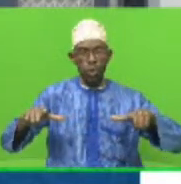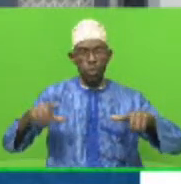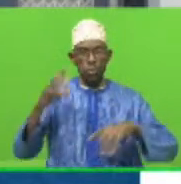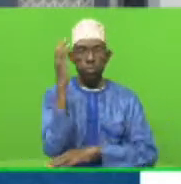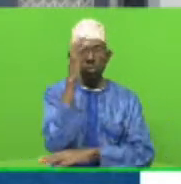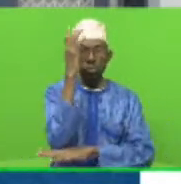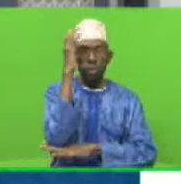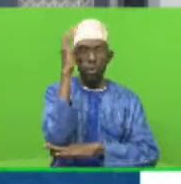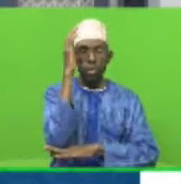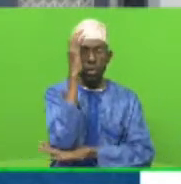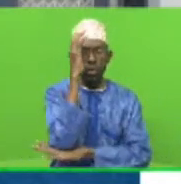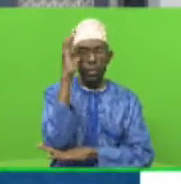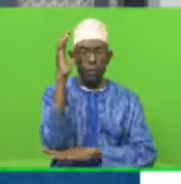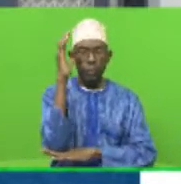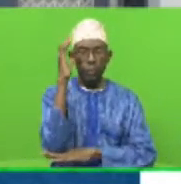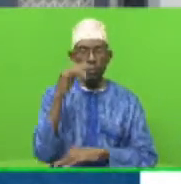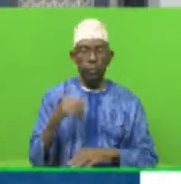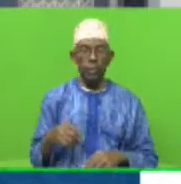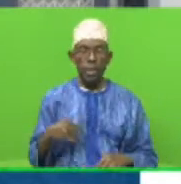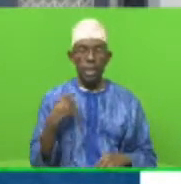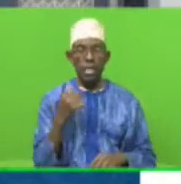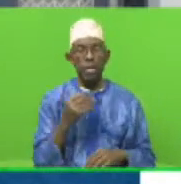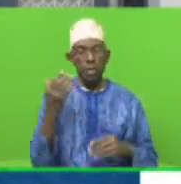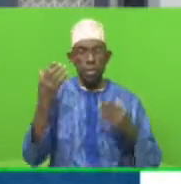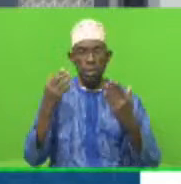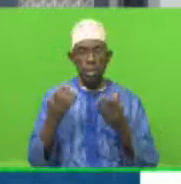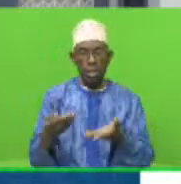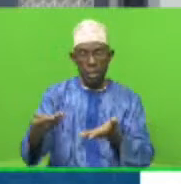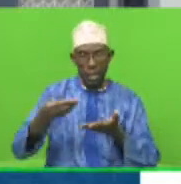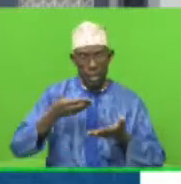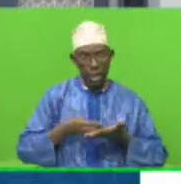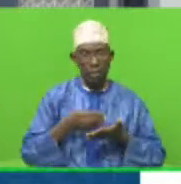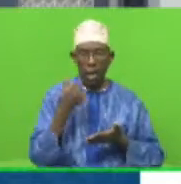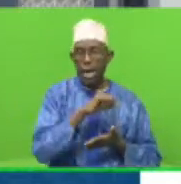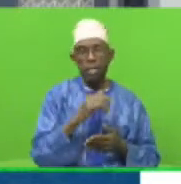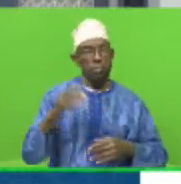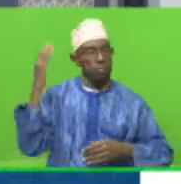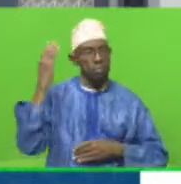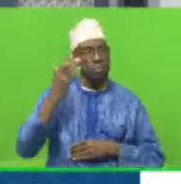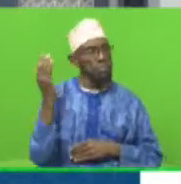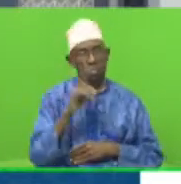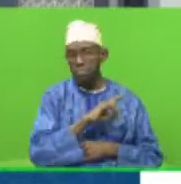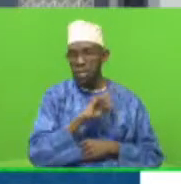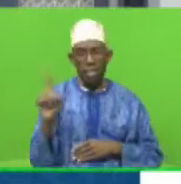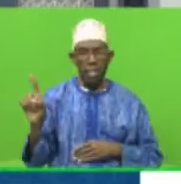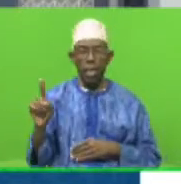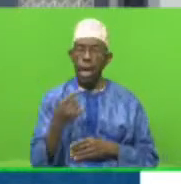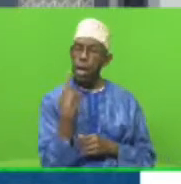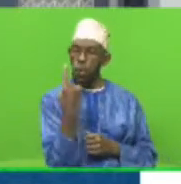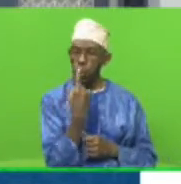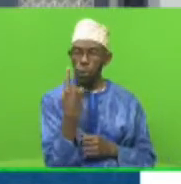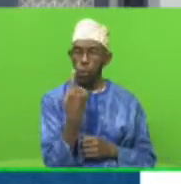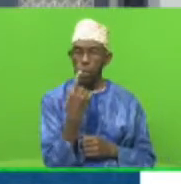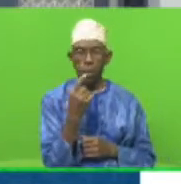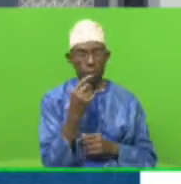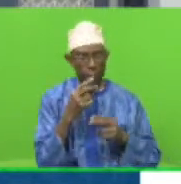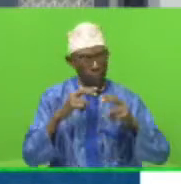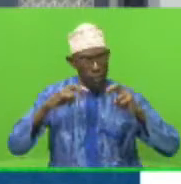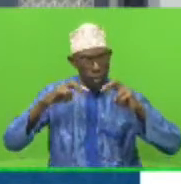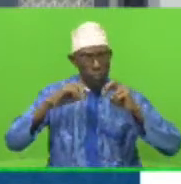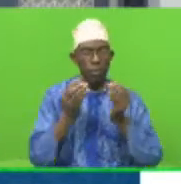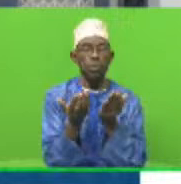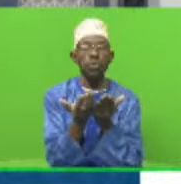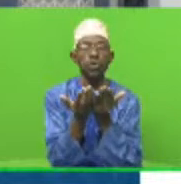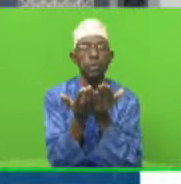bush, in a forest, and he does not receive any da'wah, he will always look for something to